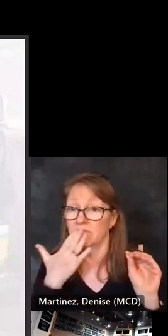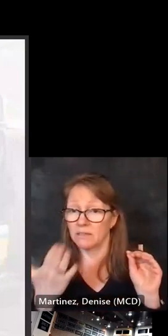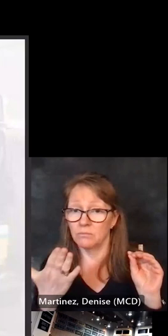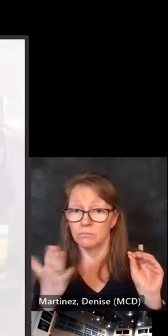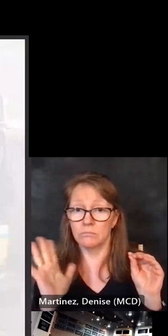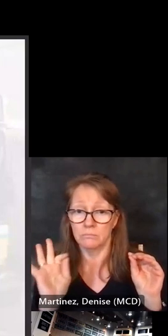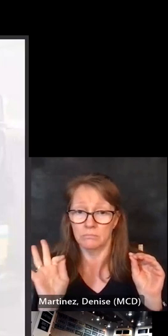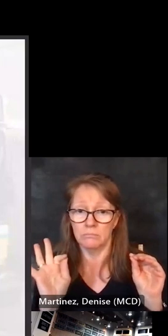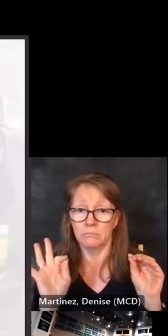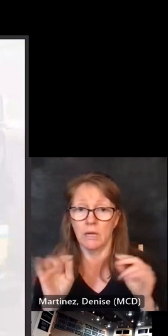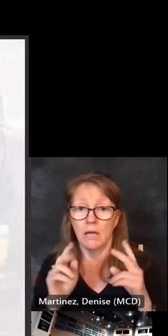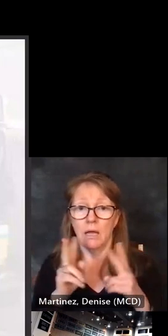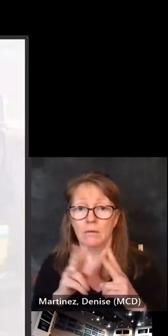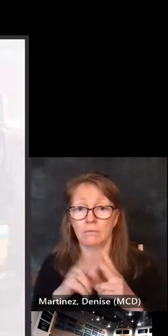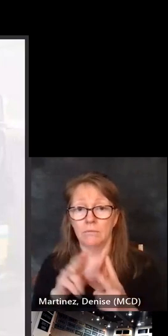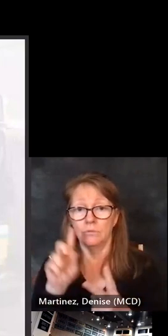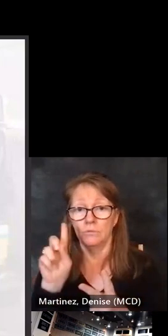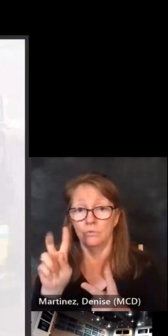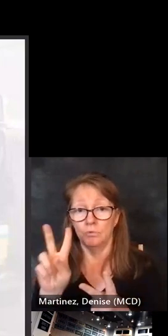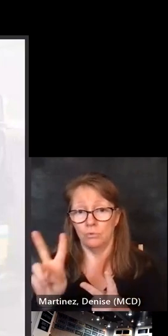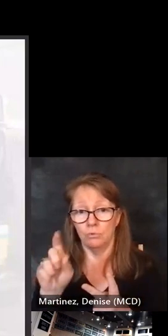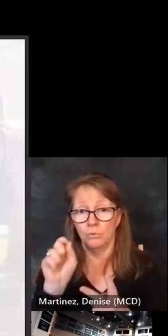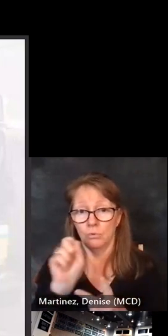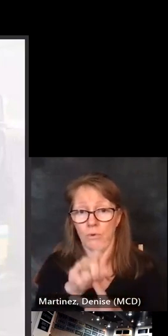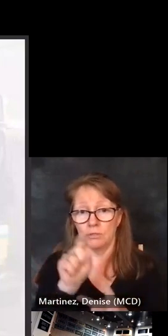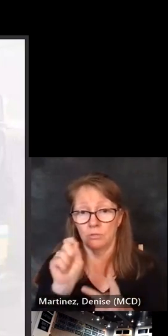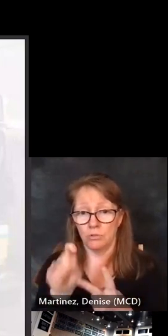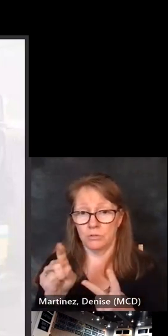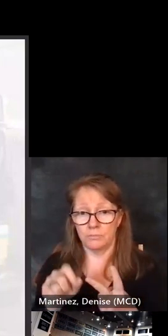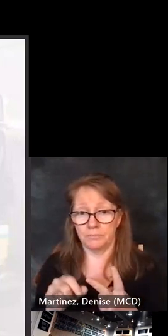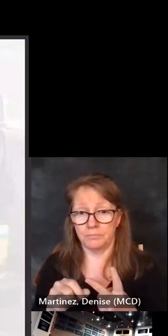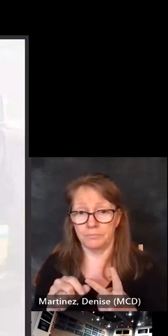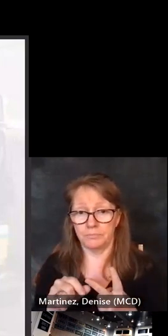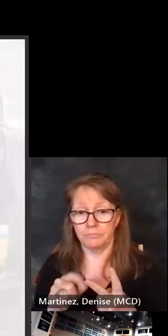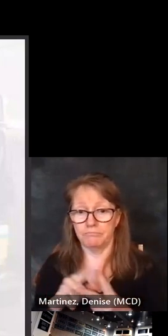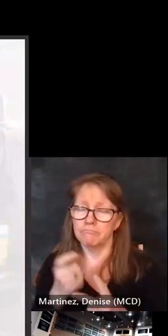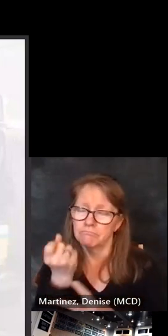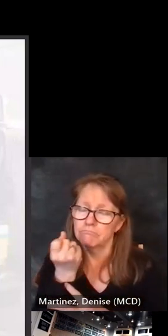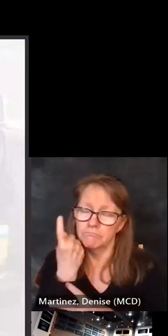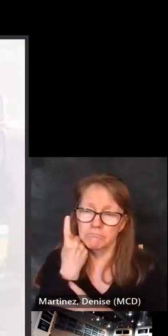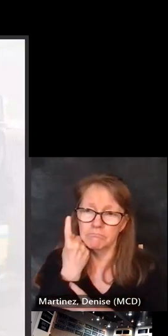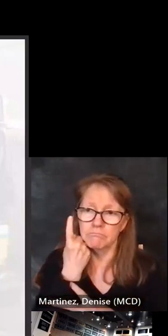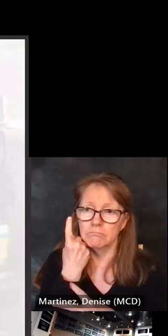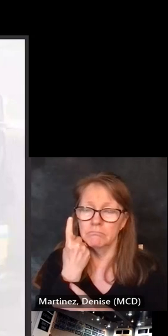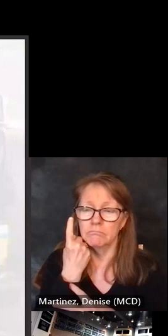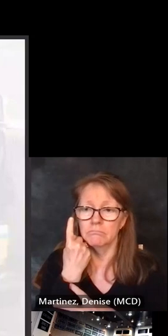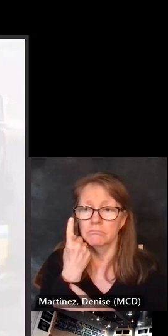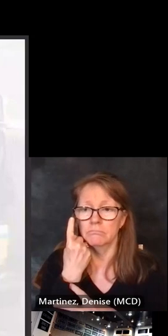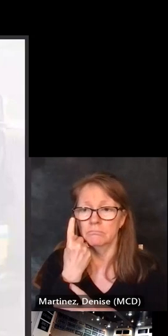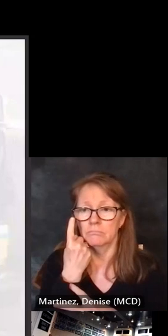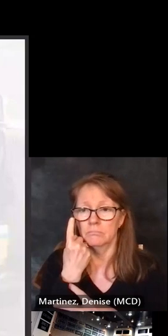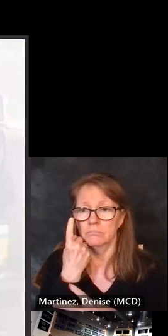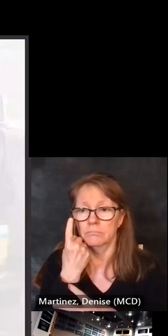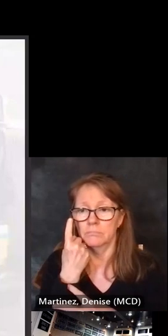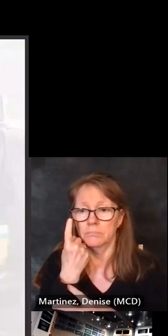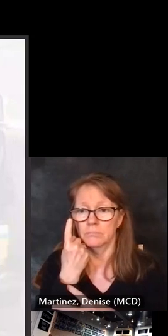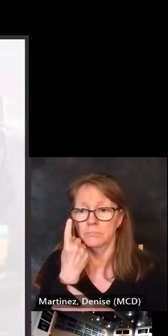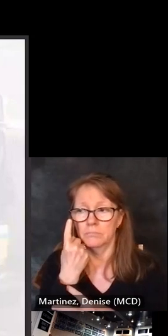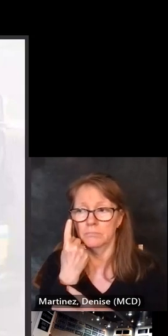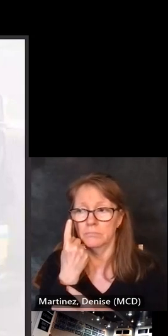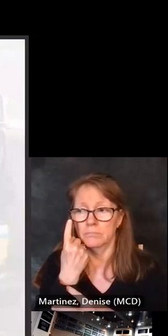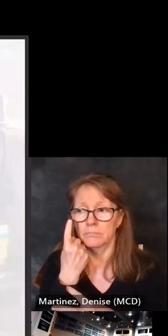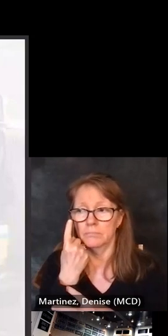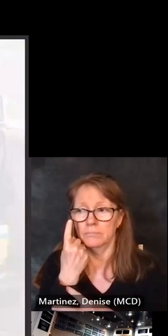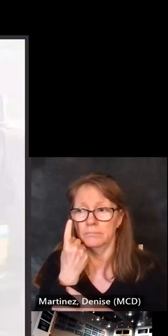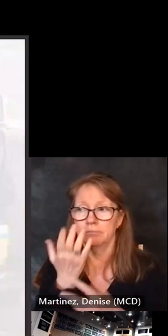I have two questions and thank you. I understand that that sentiment. Your responses